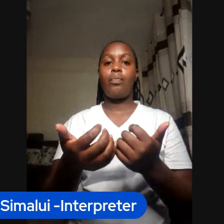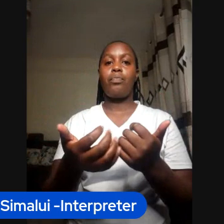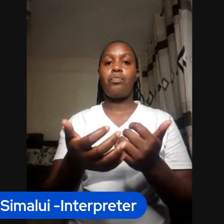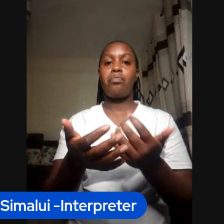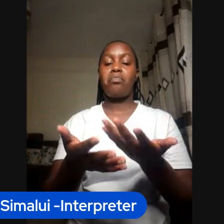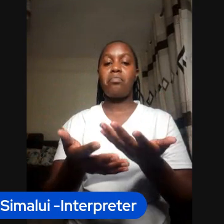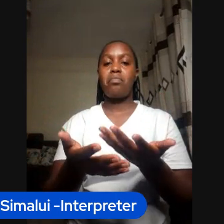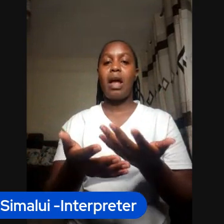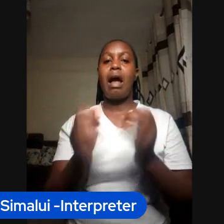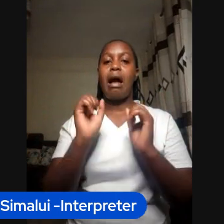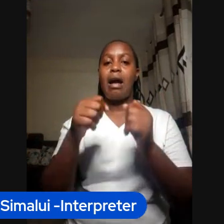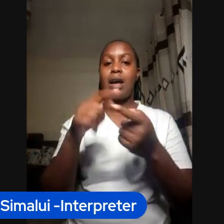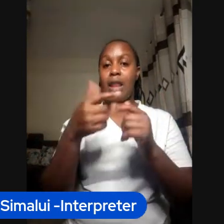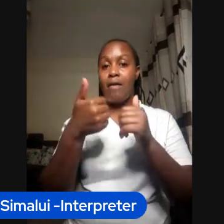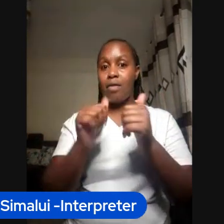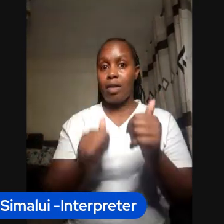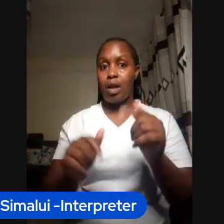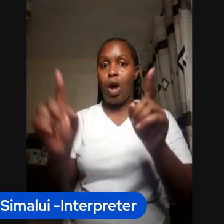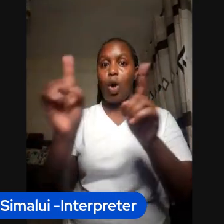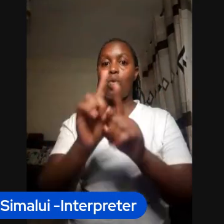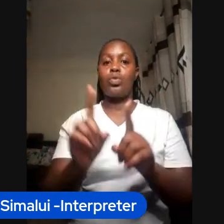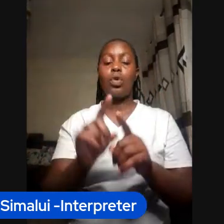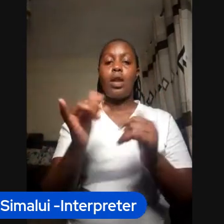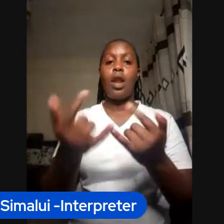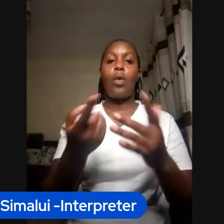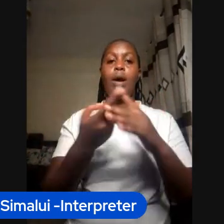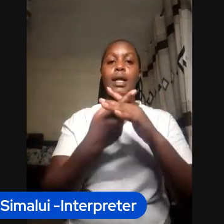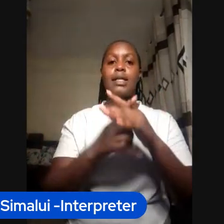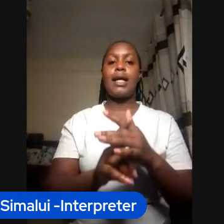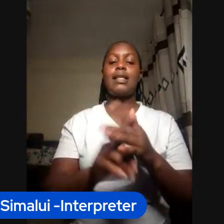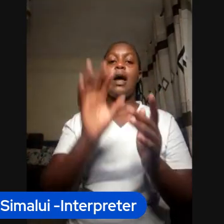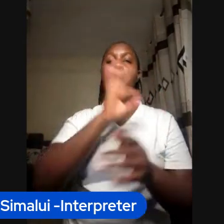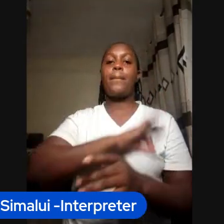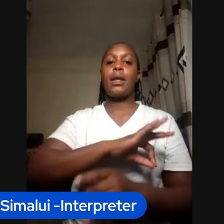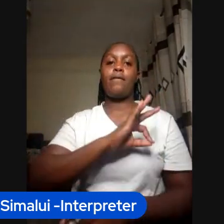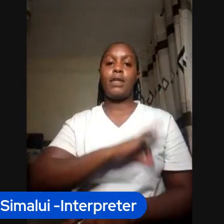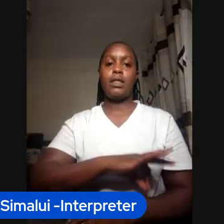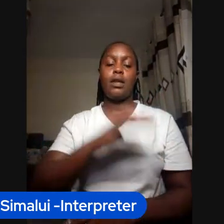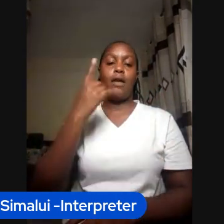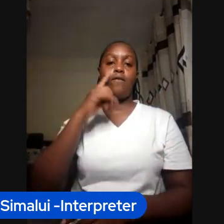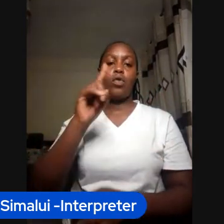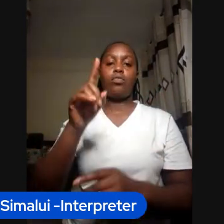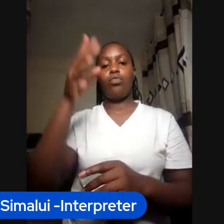tokenism when it comes to content creation. Thank you, Joyce.